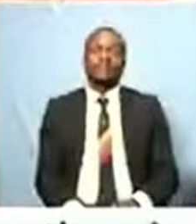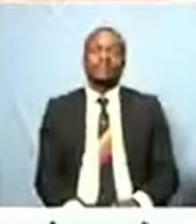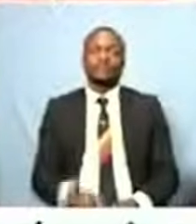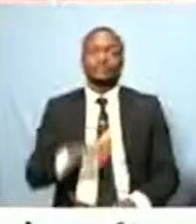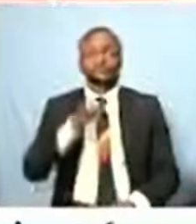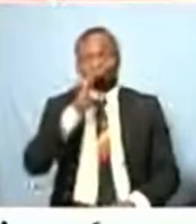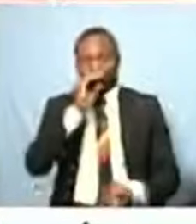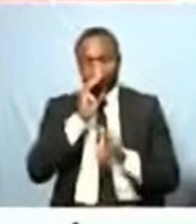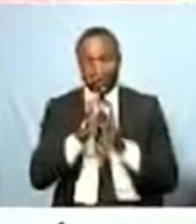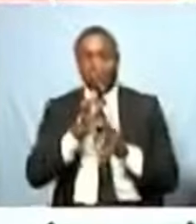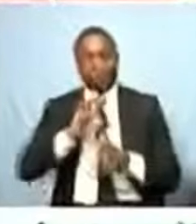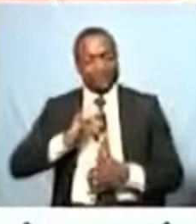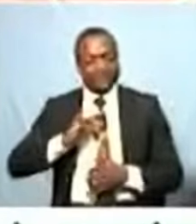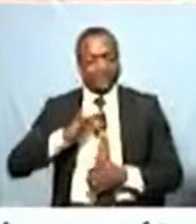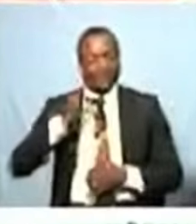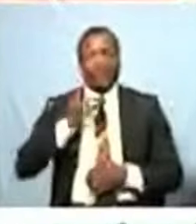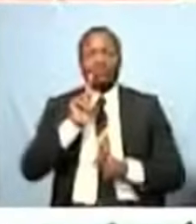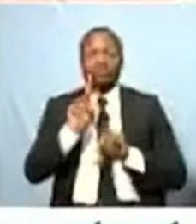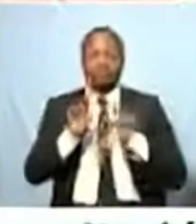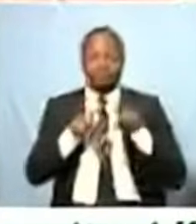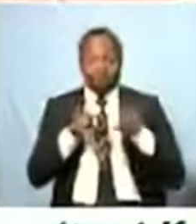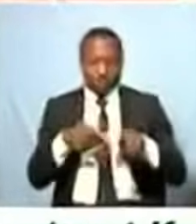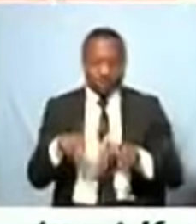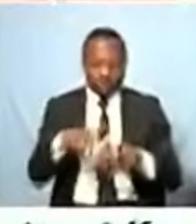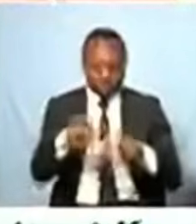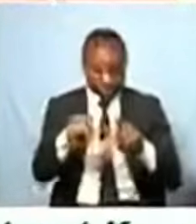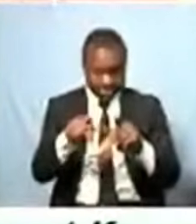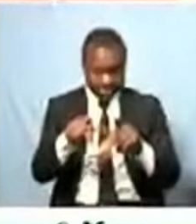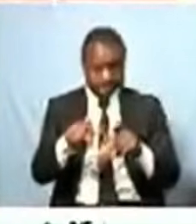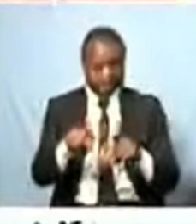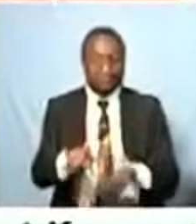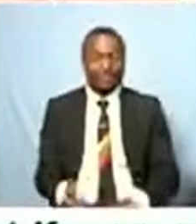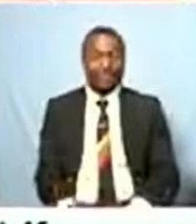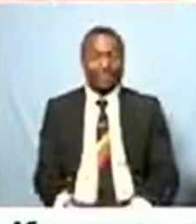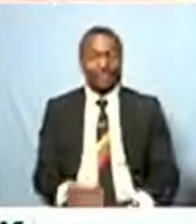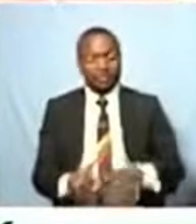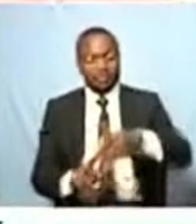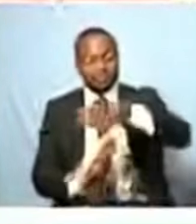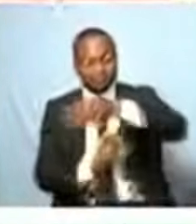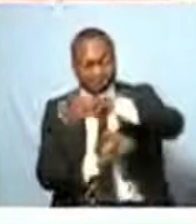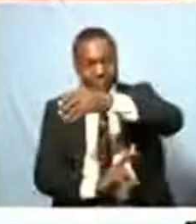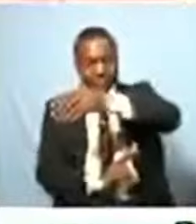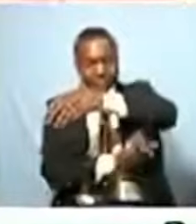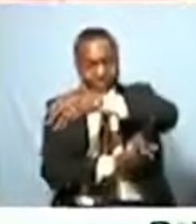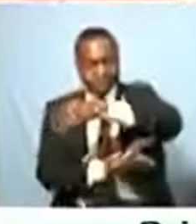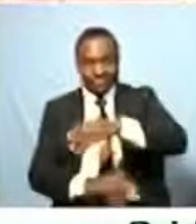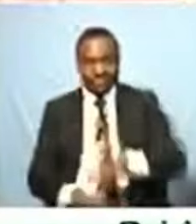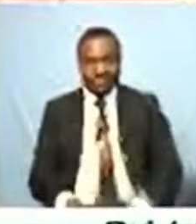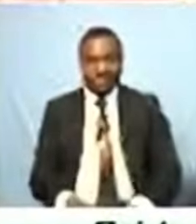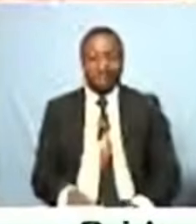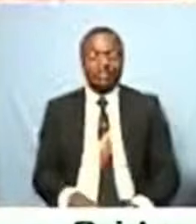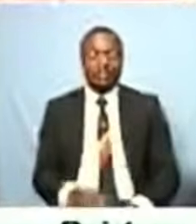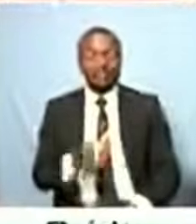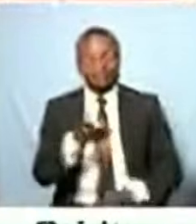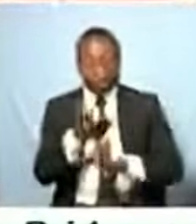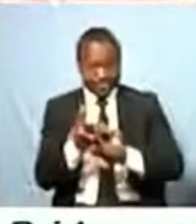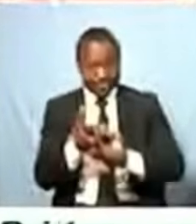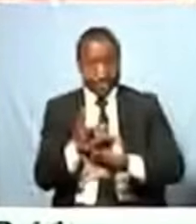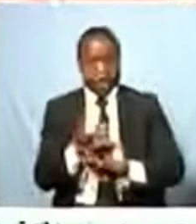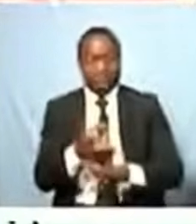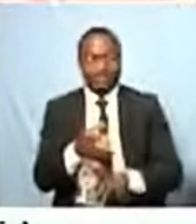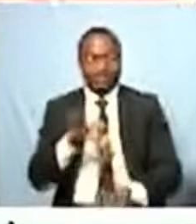Madam Speaker, we feel for the people of Kasanengwa at this crossing point, the difficulties that the